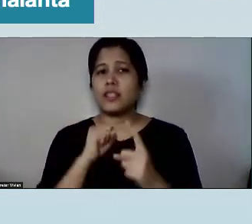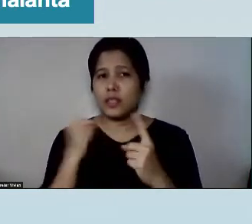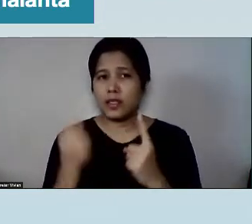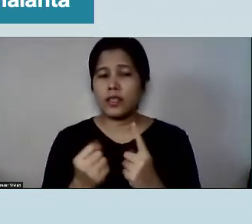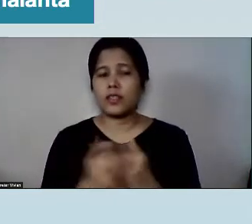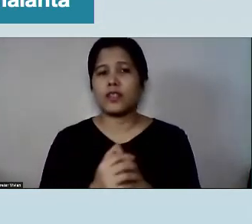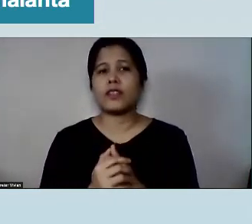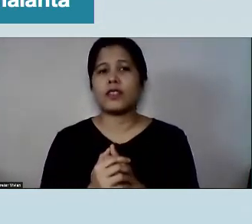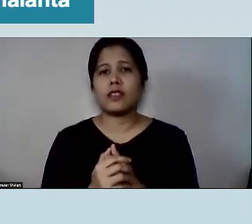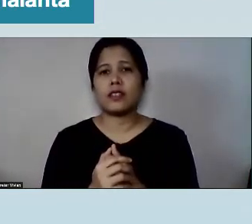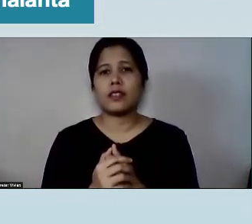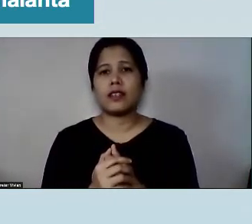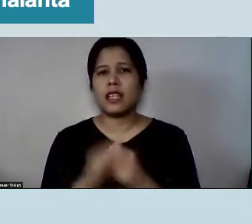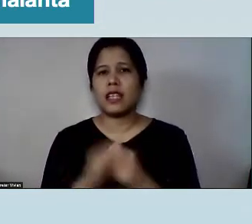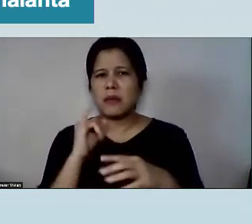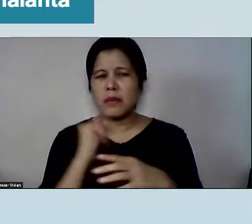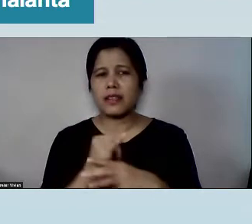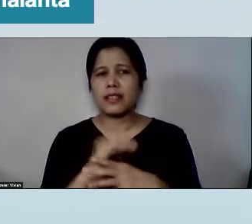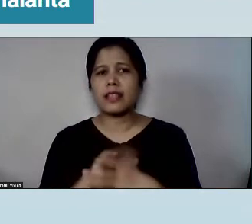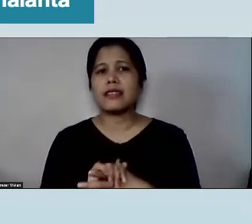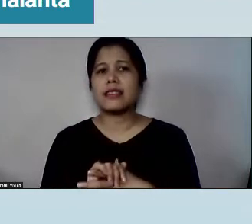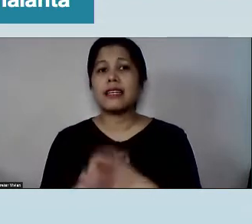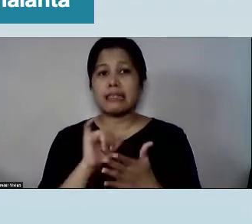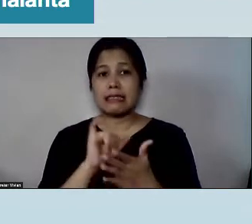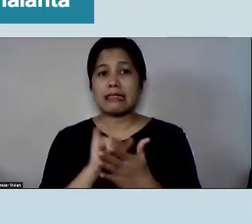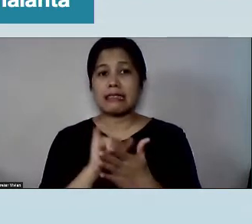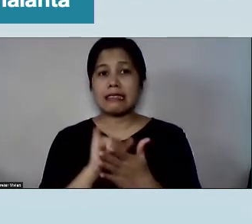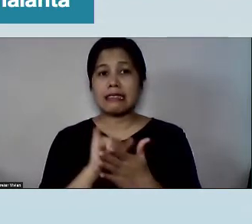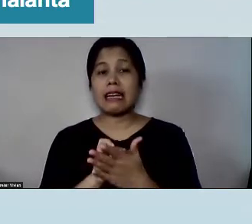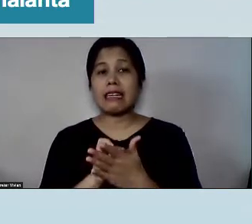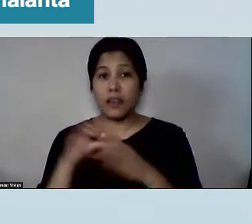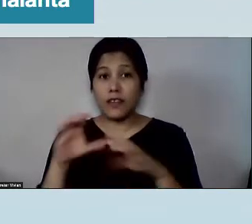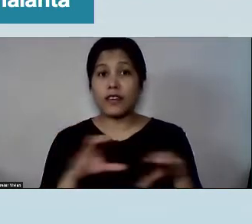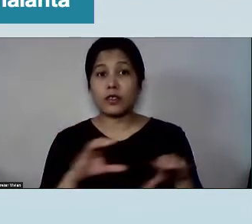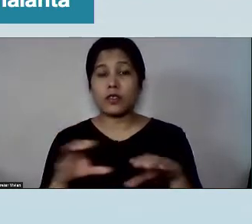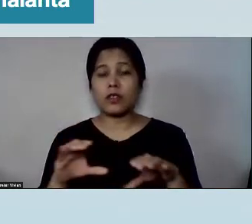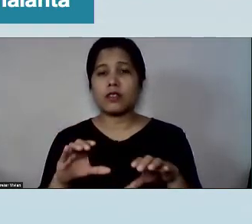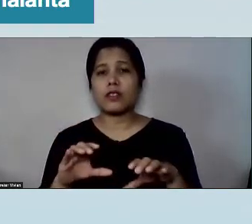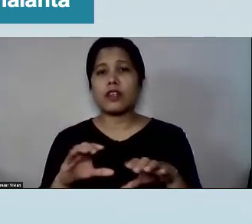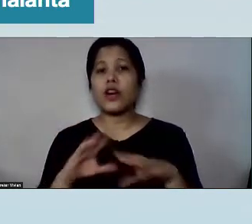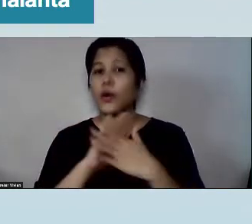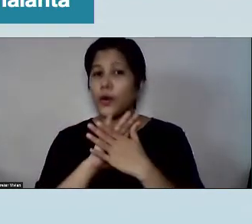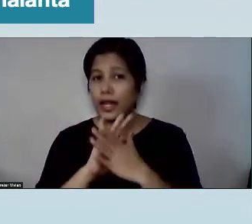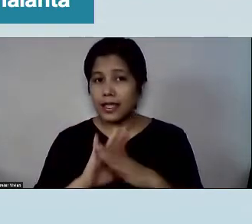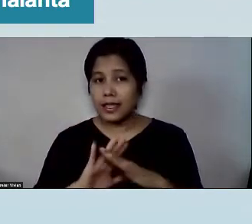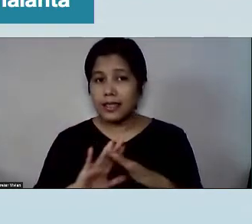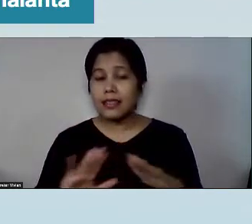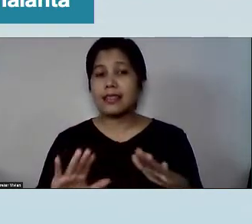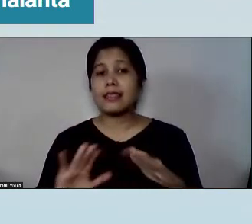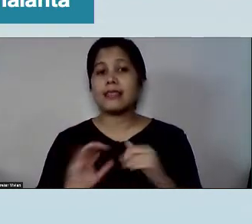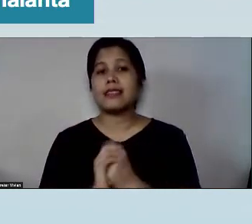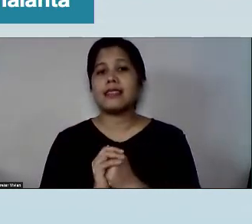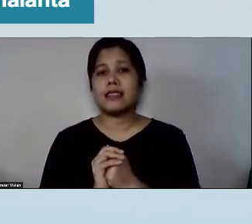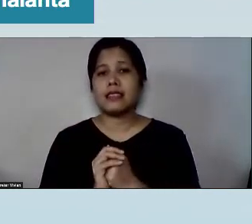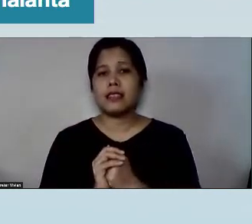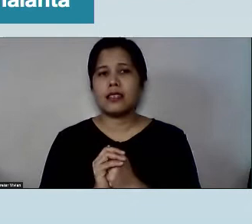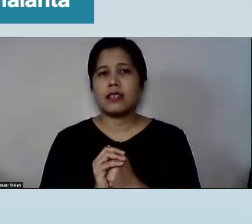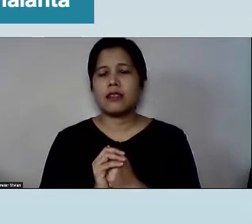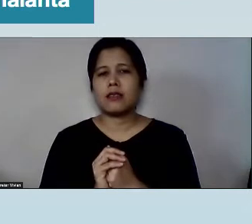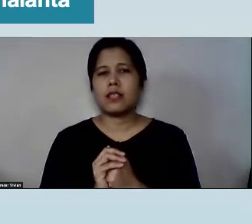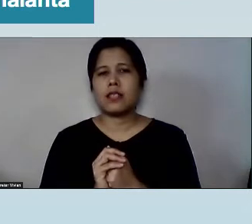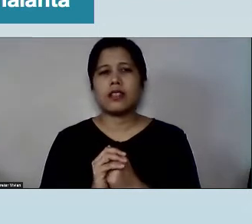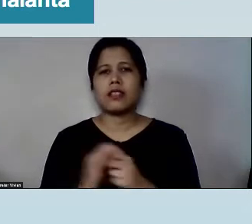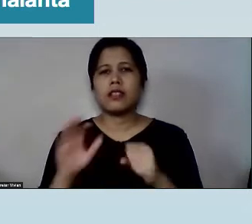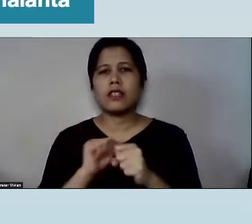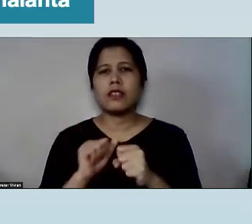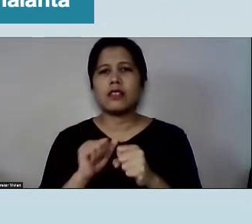and impairing that function. They have trouble playing quietly, doing quiet hobbies, and being impulsive.